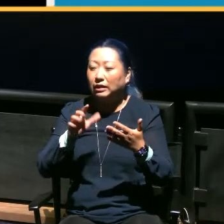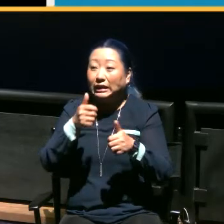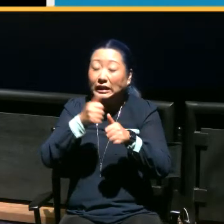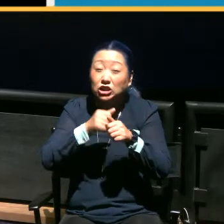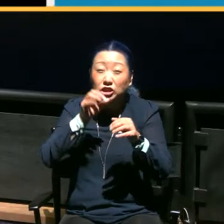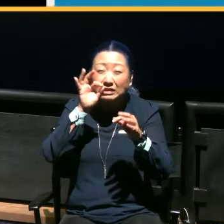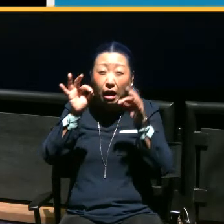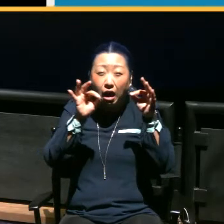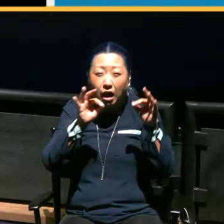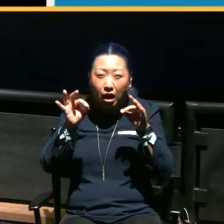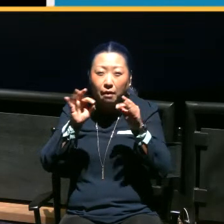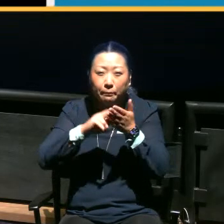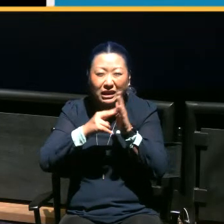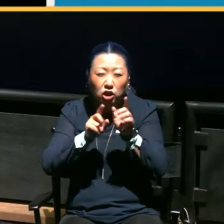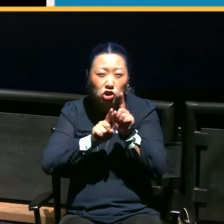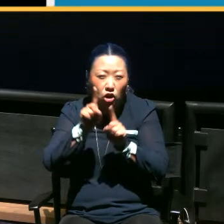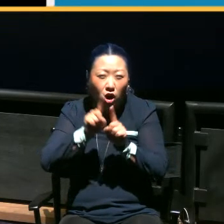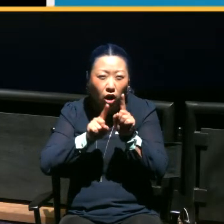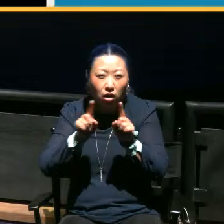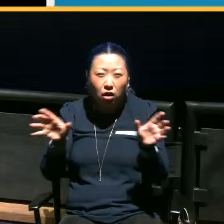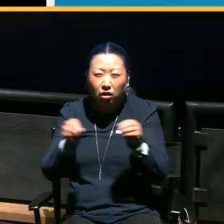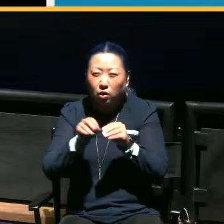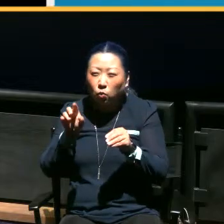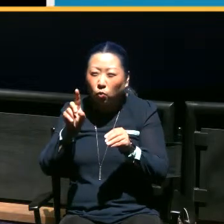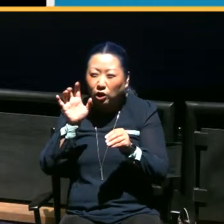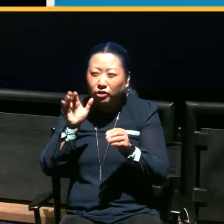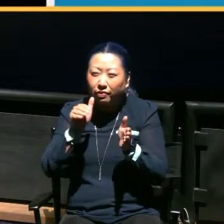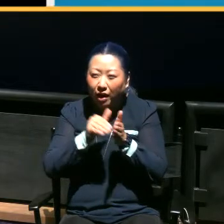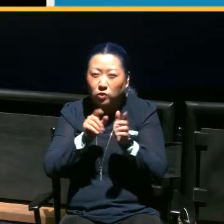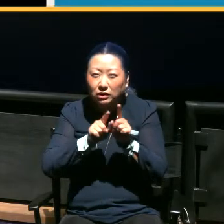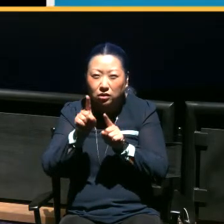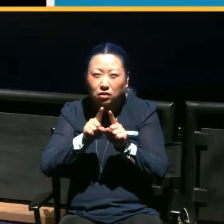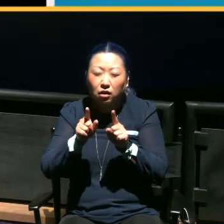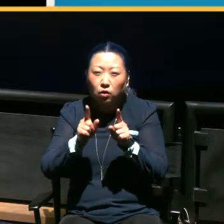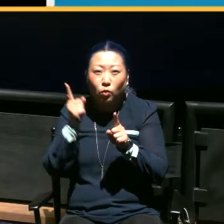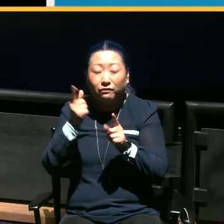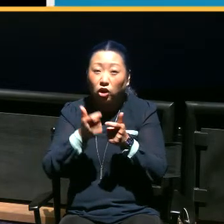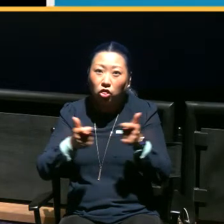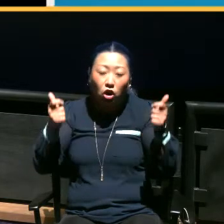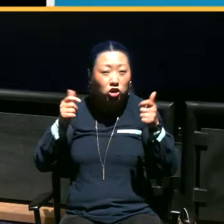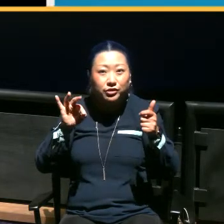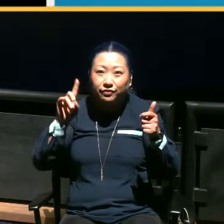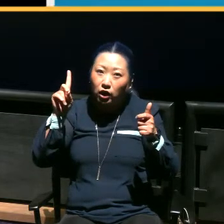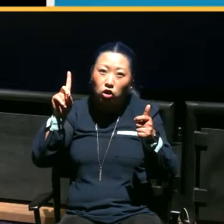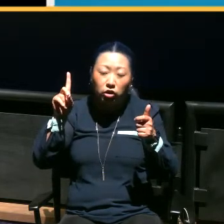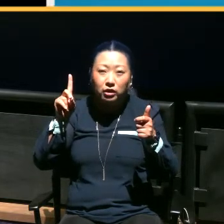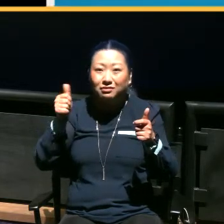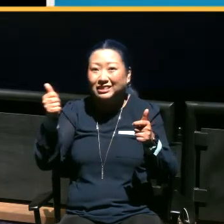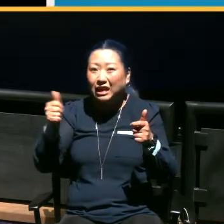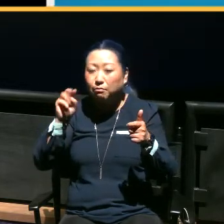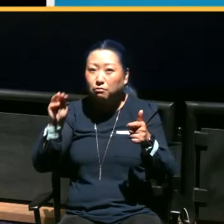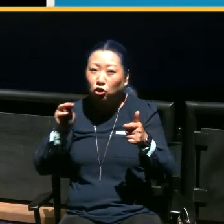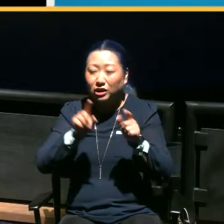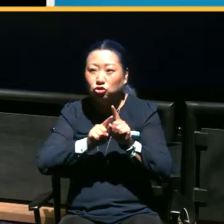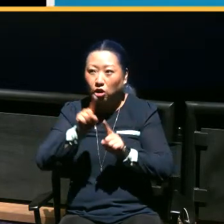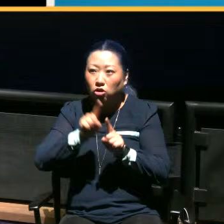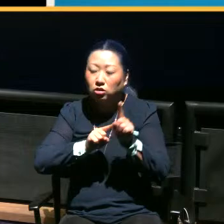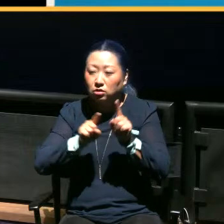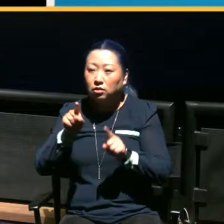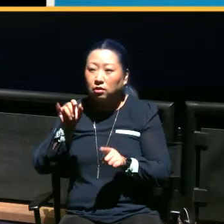each one of these dots is a star. There's about 100,000 of them in here, part of a larger star field with over 10 million stars. This